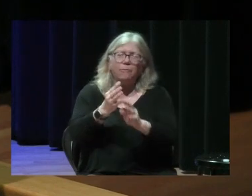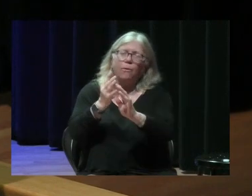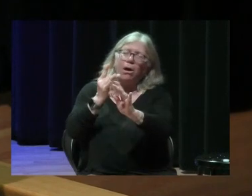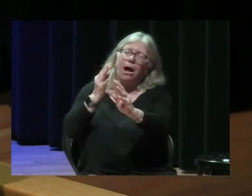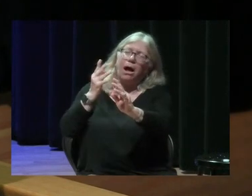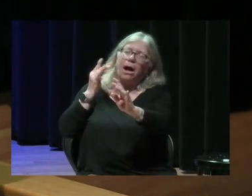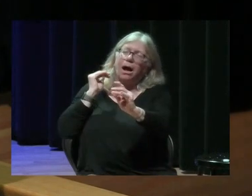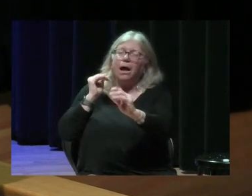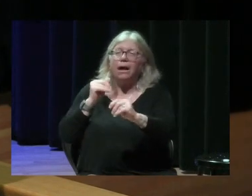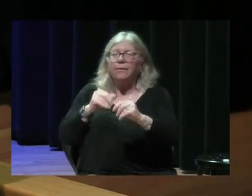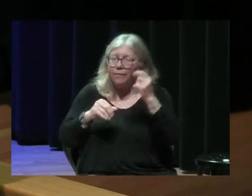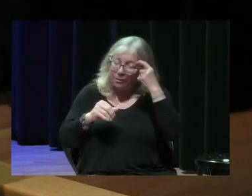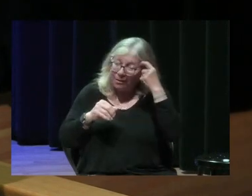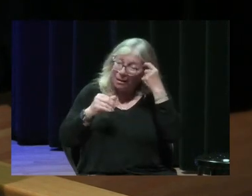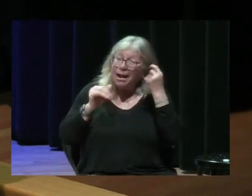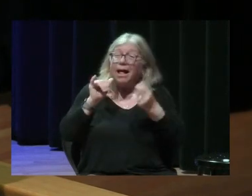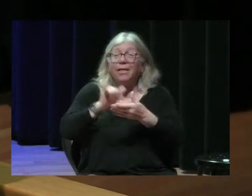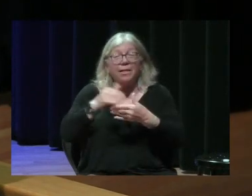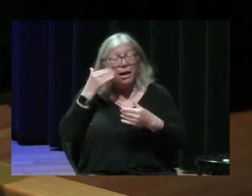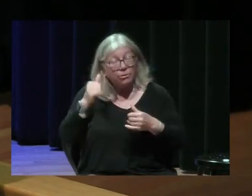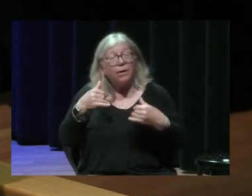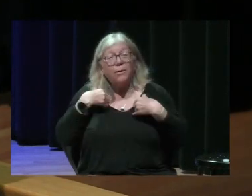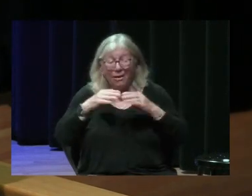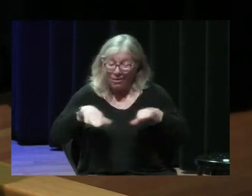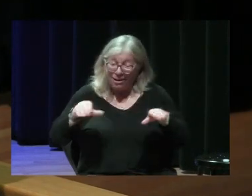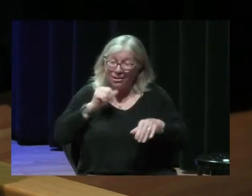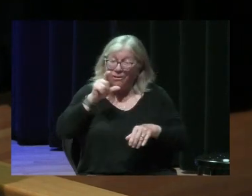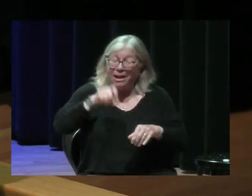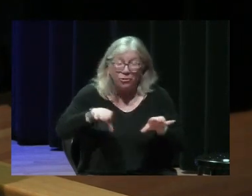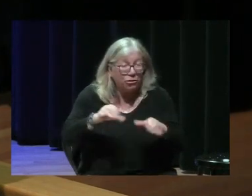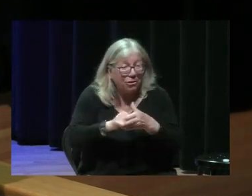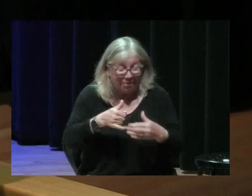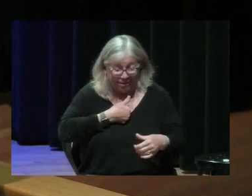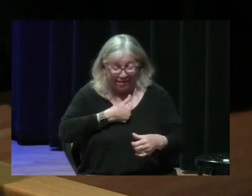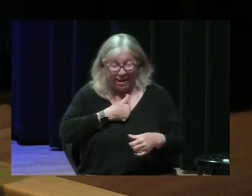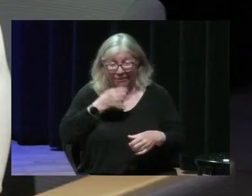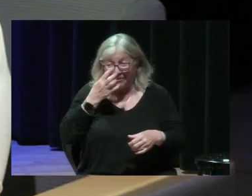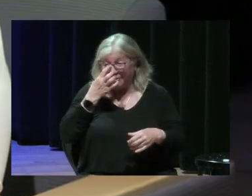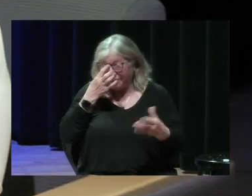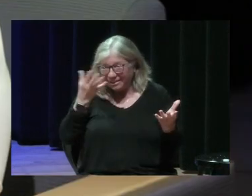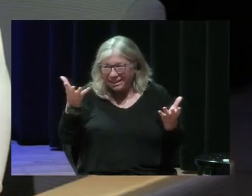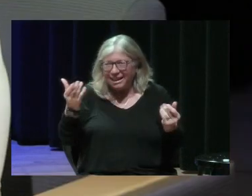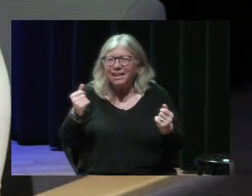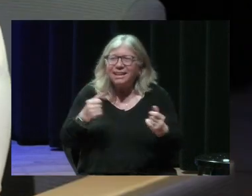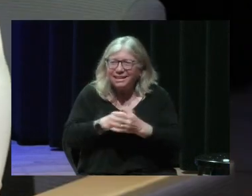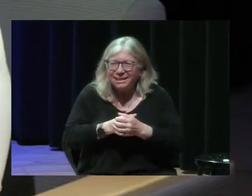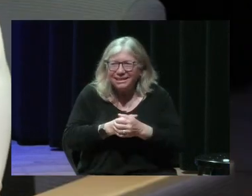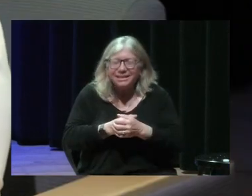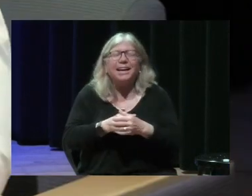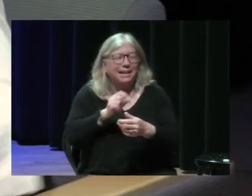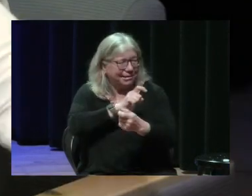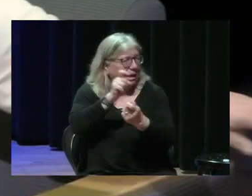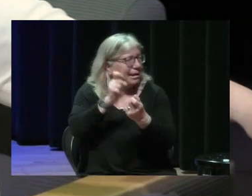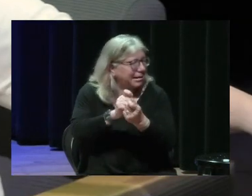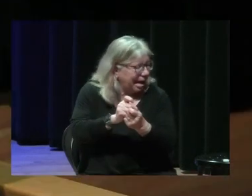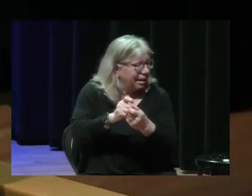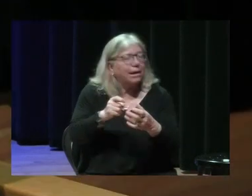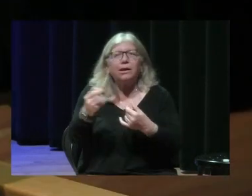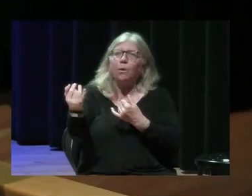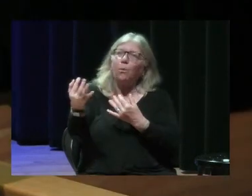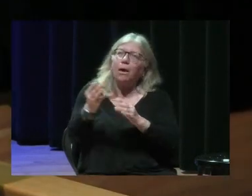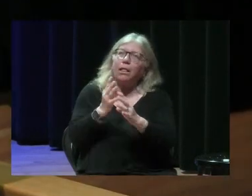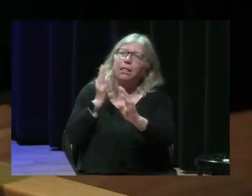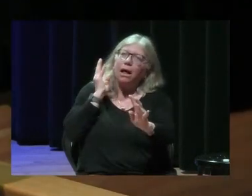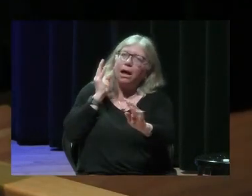very upset, but that's why you have children, so you don't have to do tasks like that. They're not like having to plow the fields. They can at least exactly. get the Qdoba. I'm like, you can wait in the line.